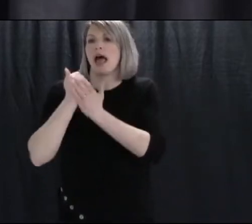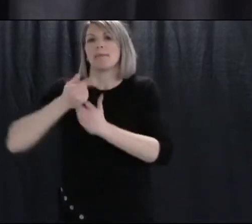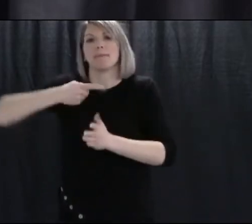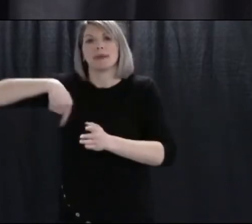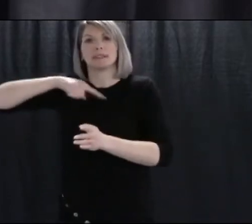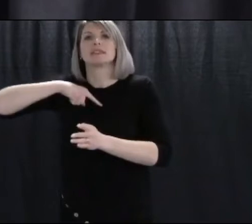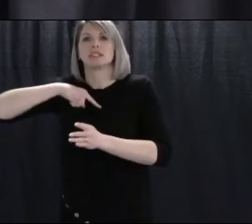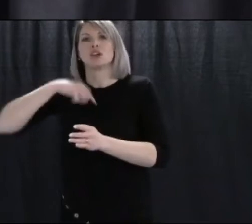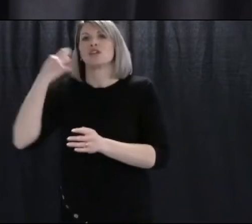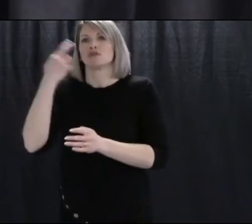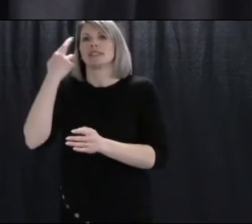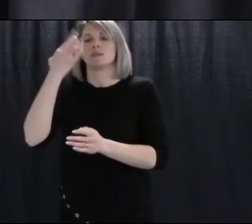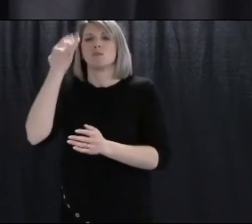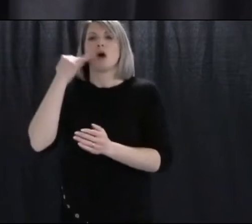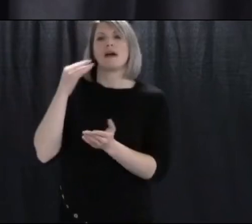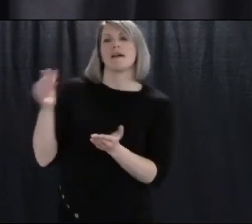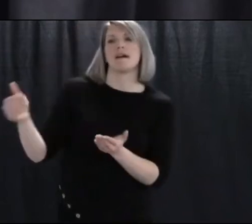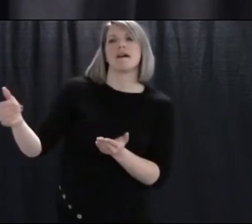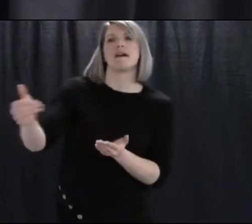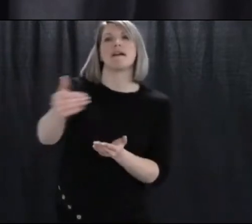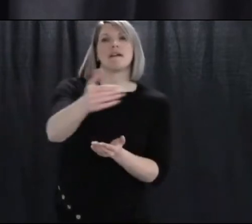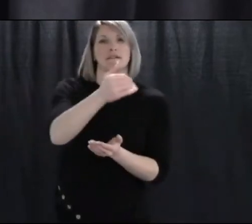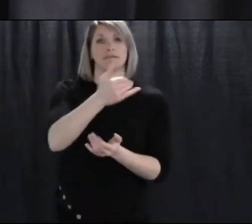find ourselves able to answer that question.